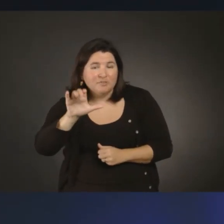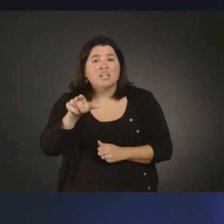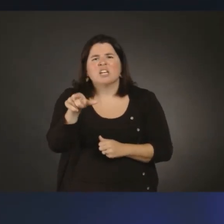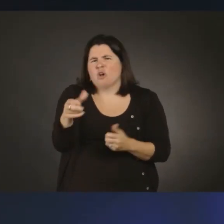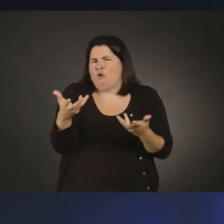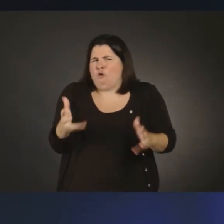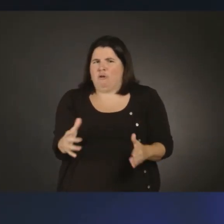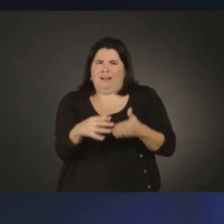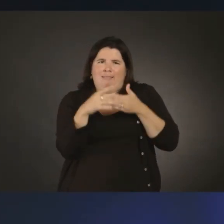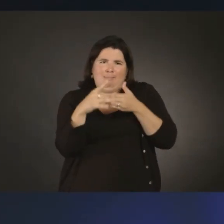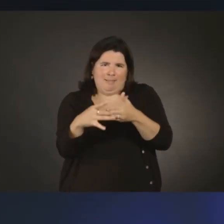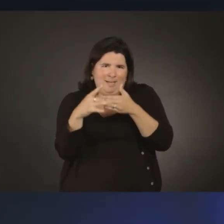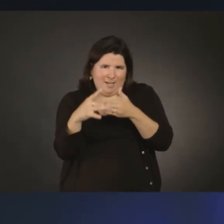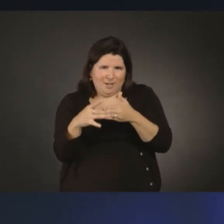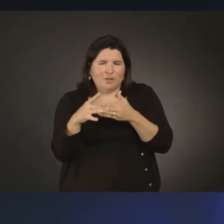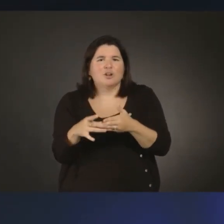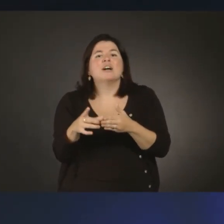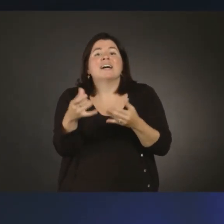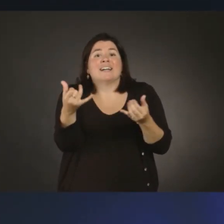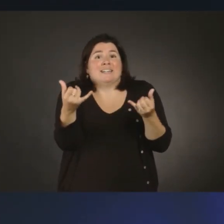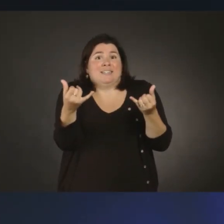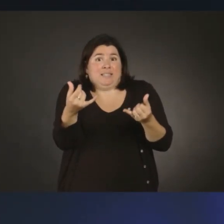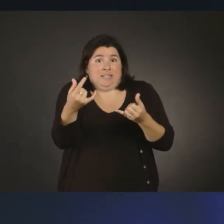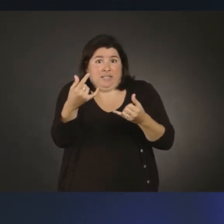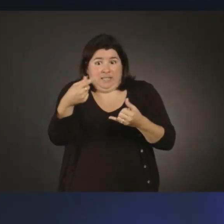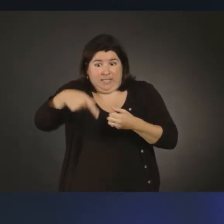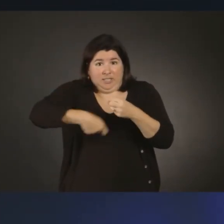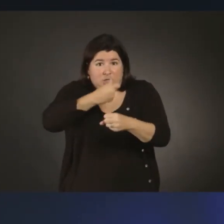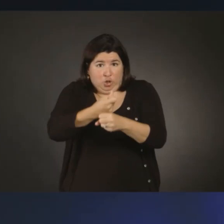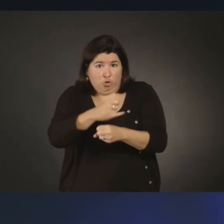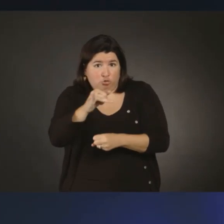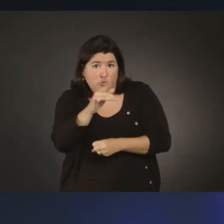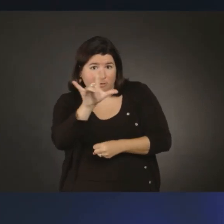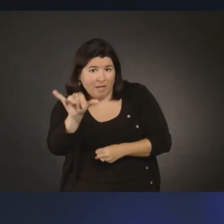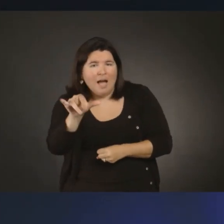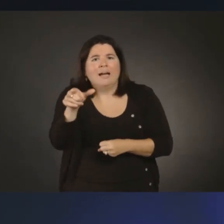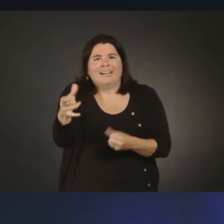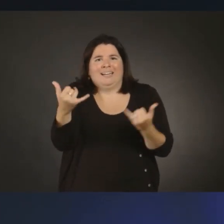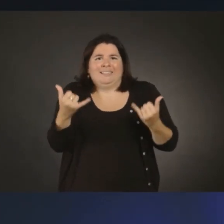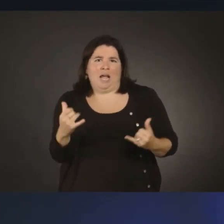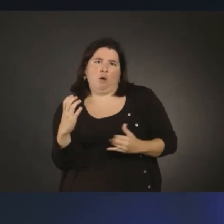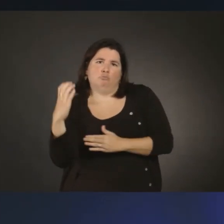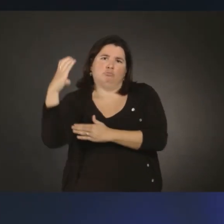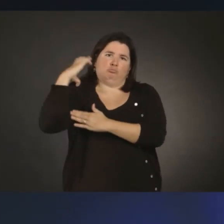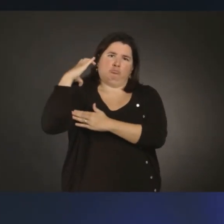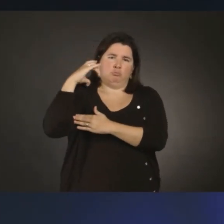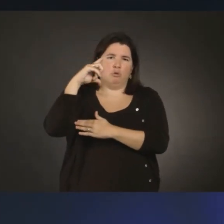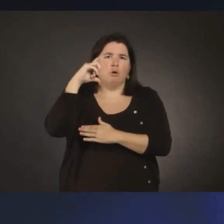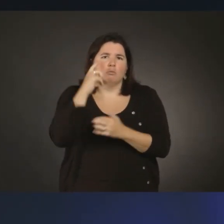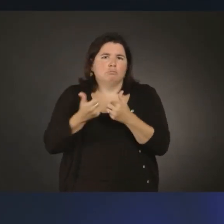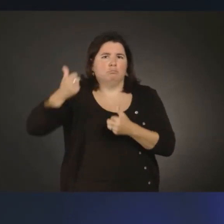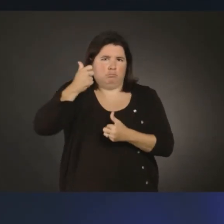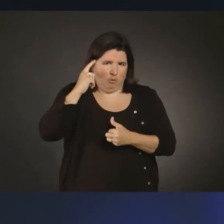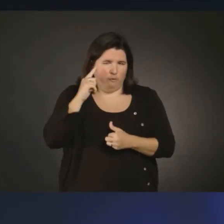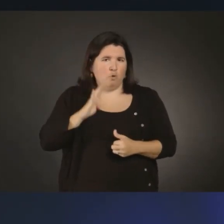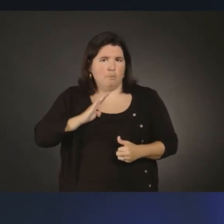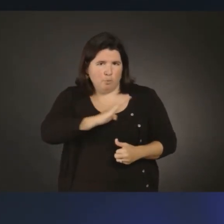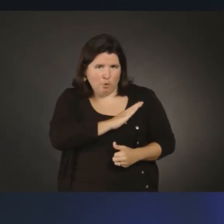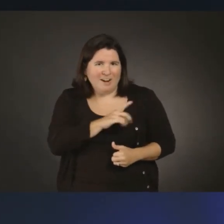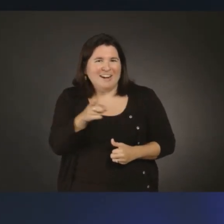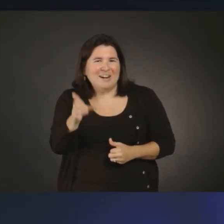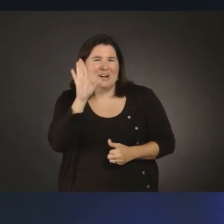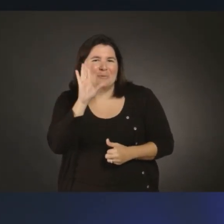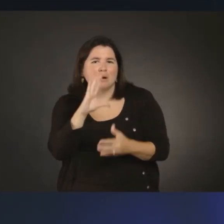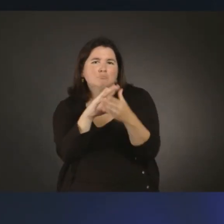the role of board chair in July of this year. John will tell you more about his experience and commitment